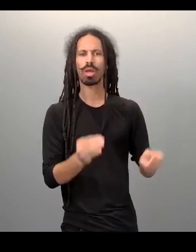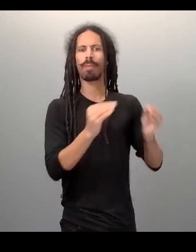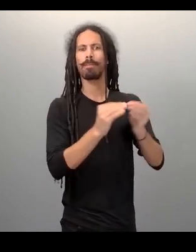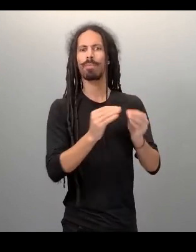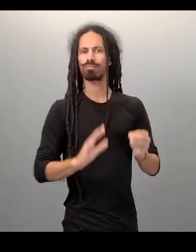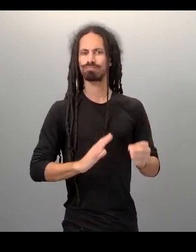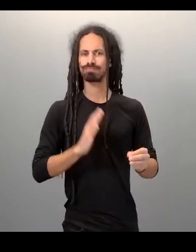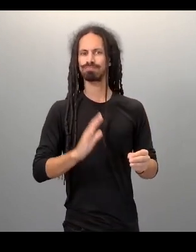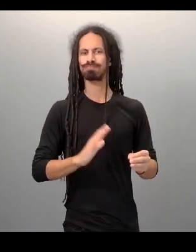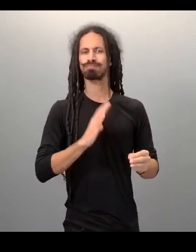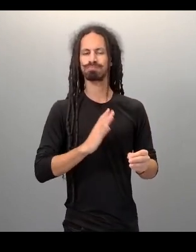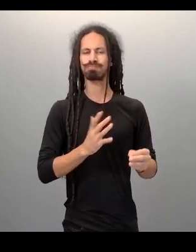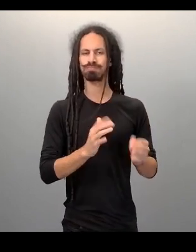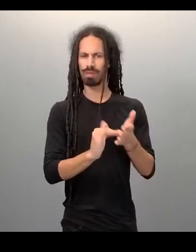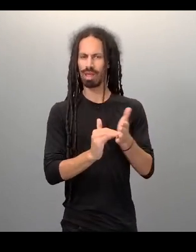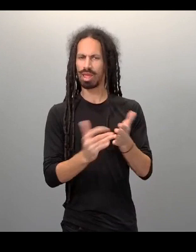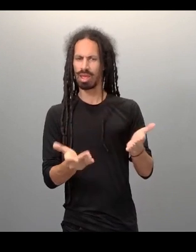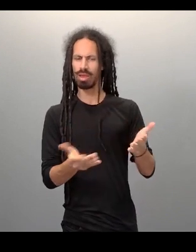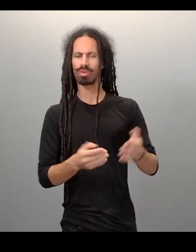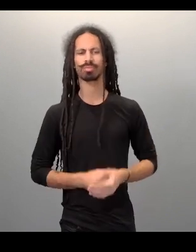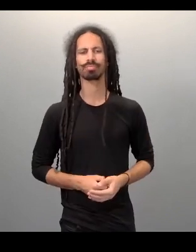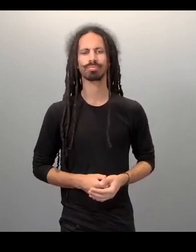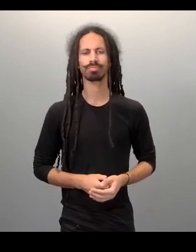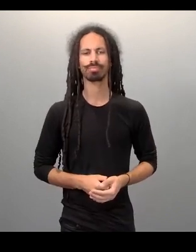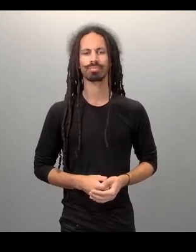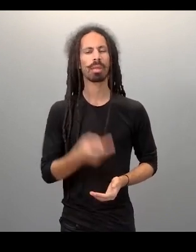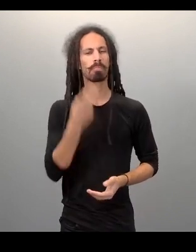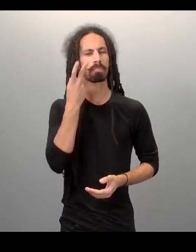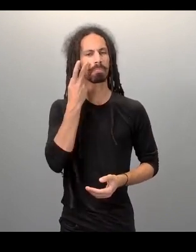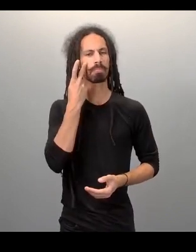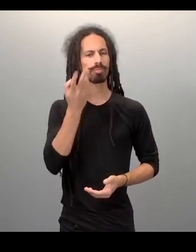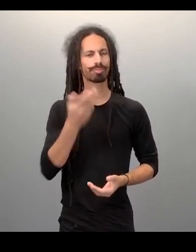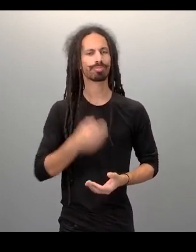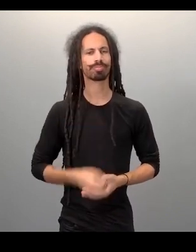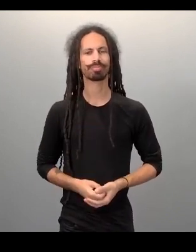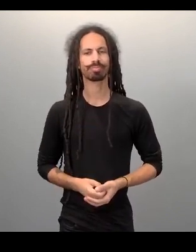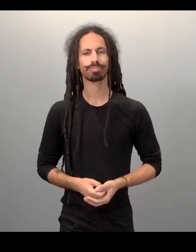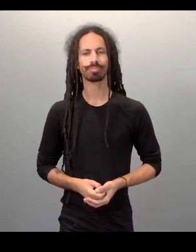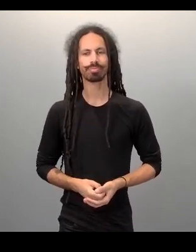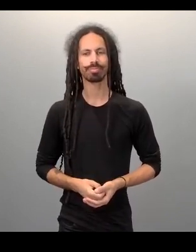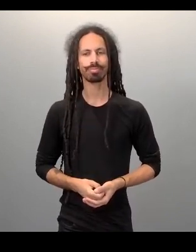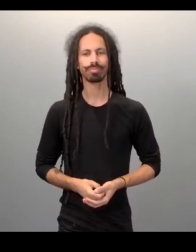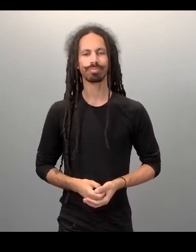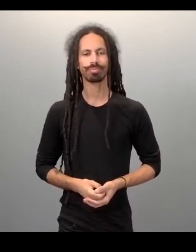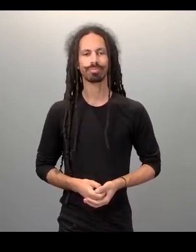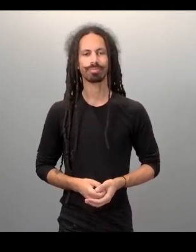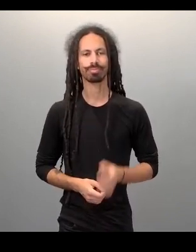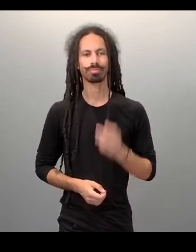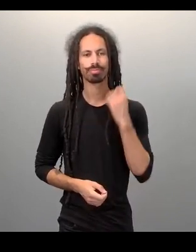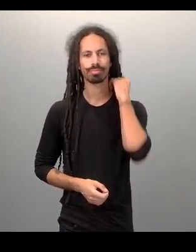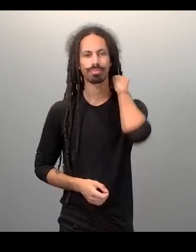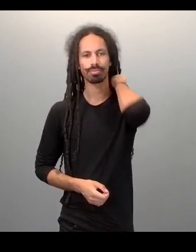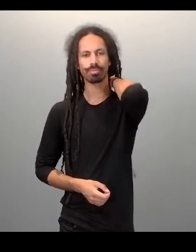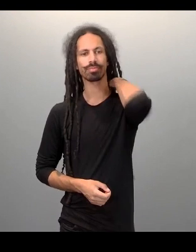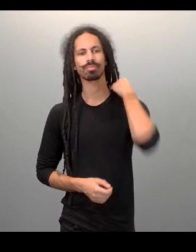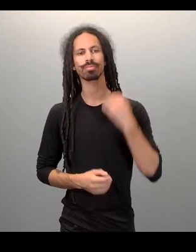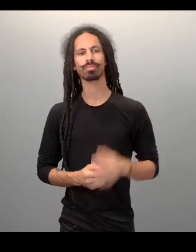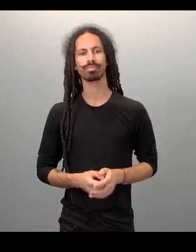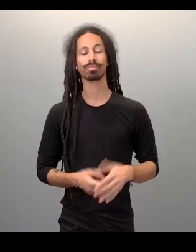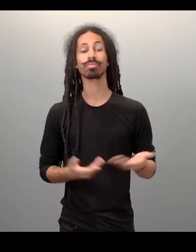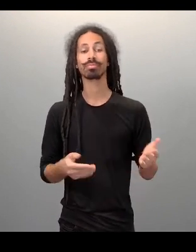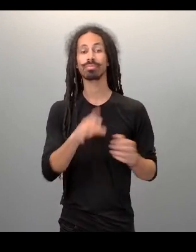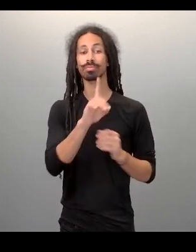a formal tone. So let's look at what that would sound like. Dear